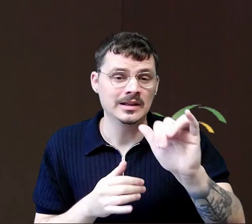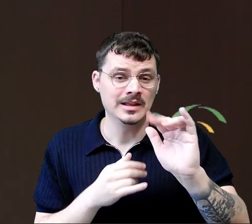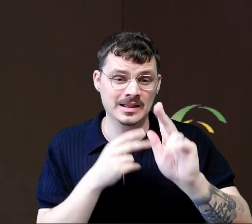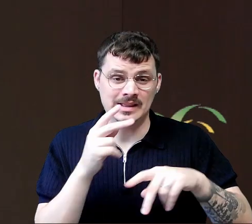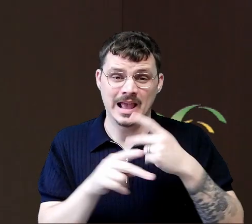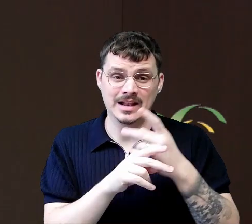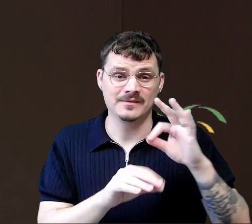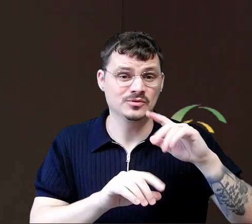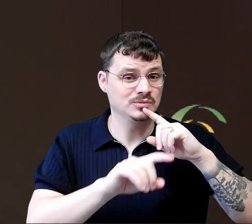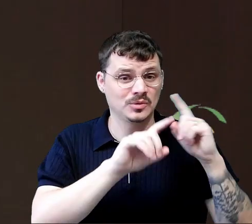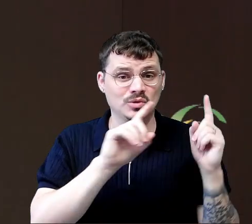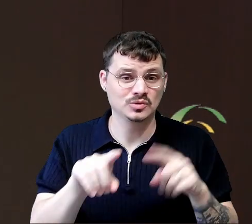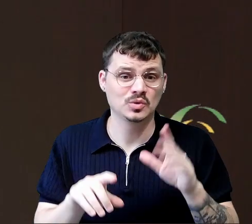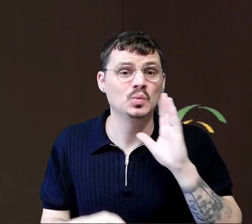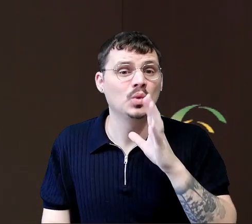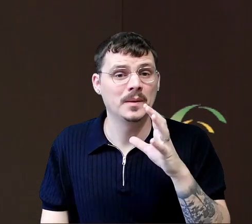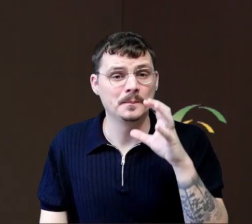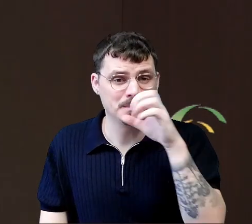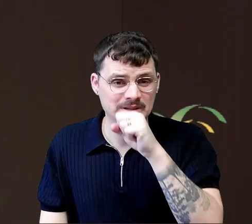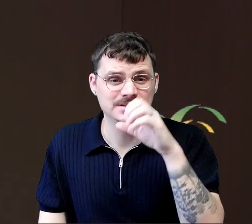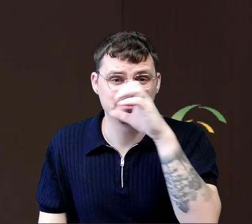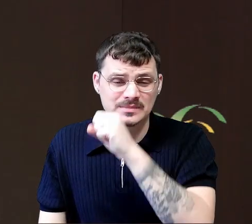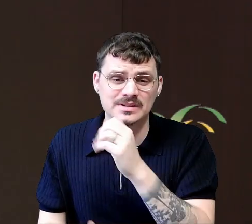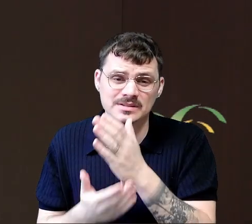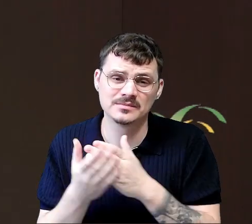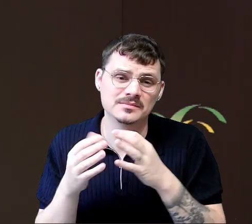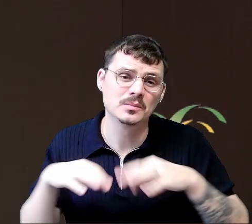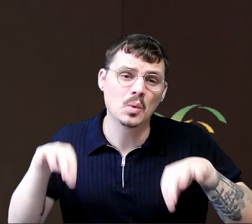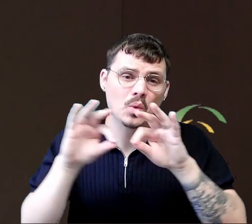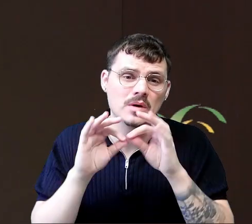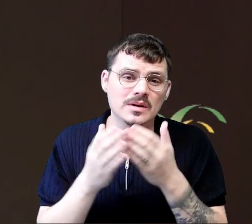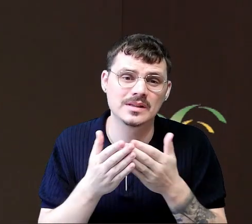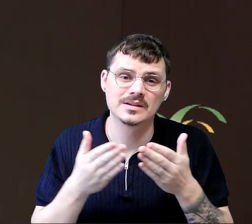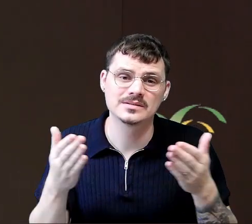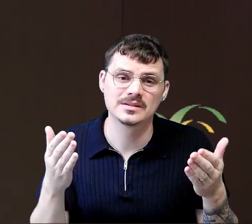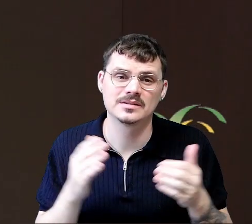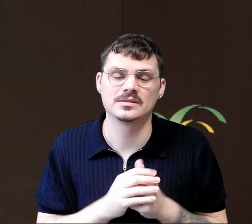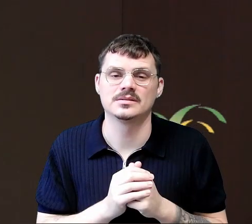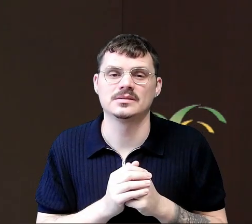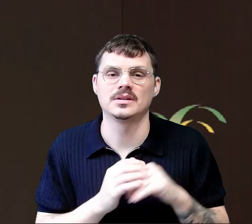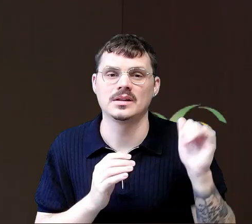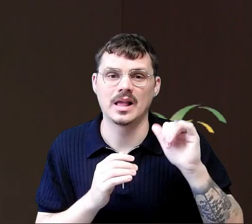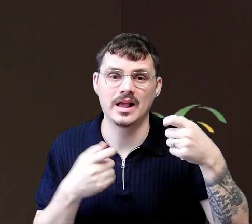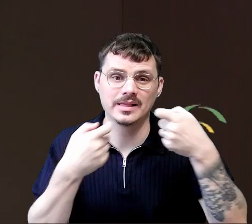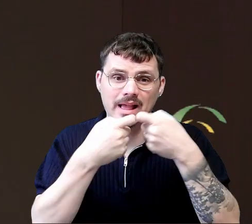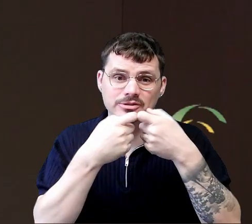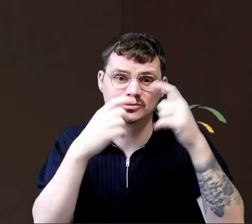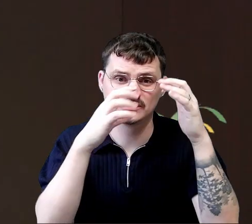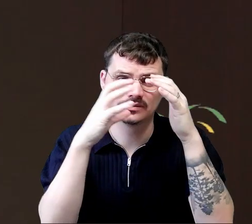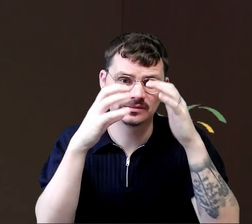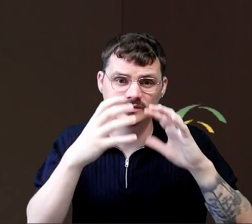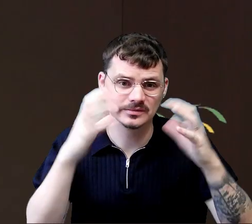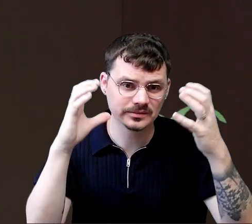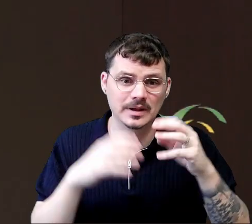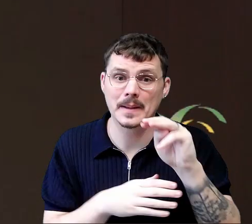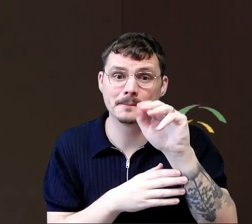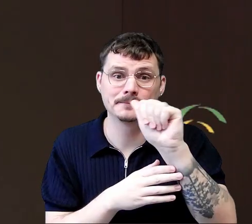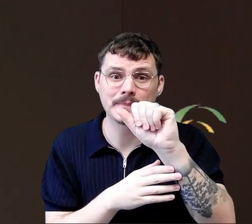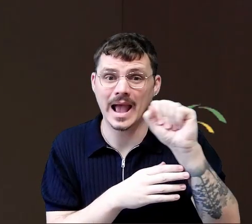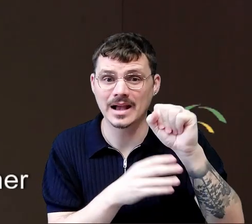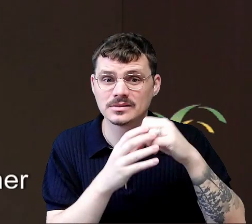that kind of response will miss a lot of really important stuff, like electrolyte disturbances,